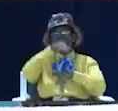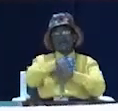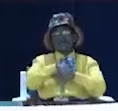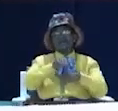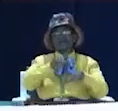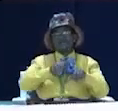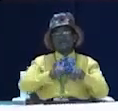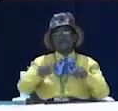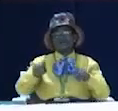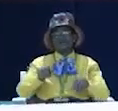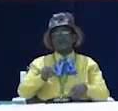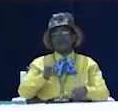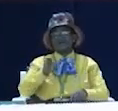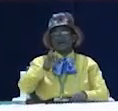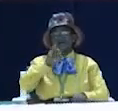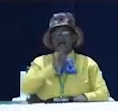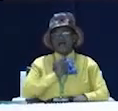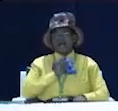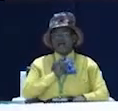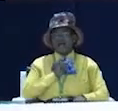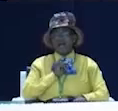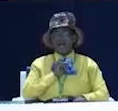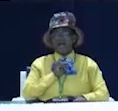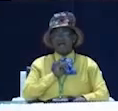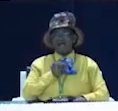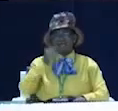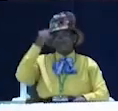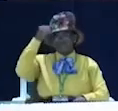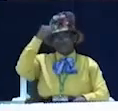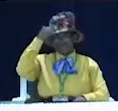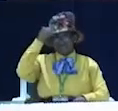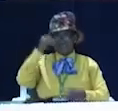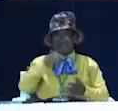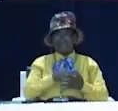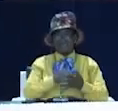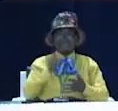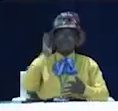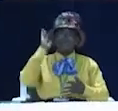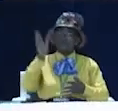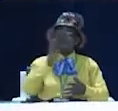I suspect that it's going to be extraordinary.